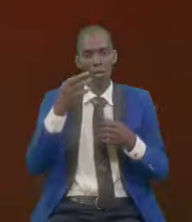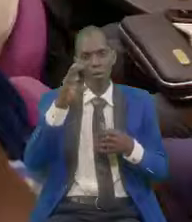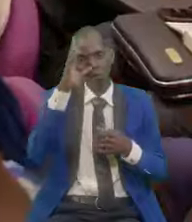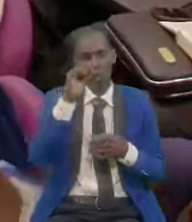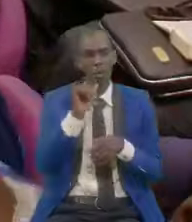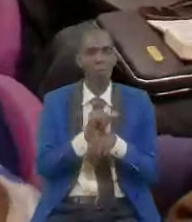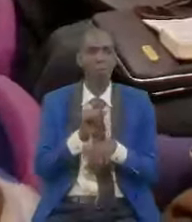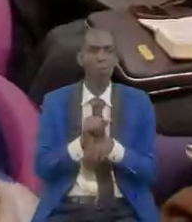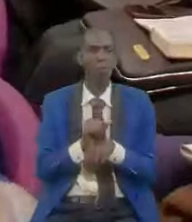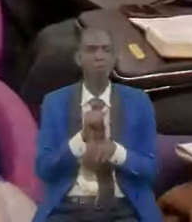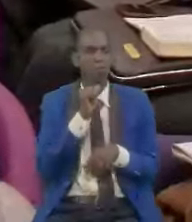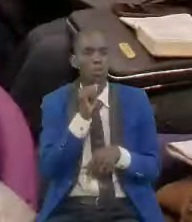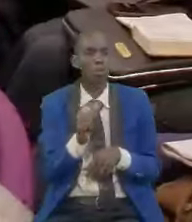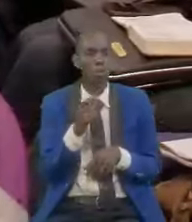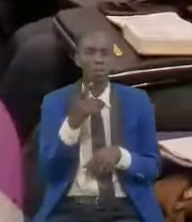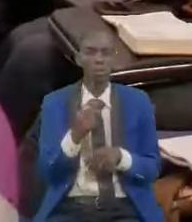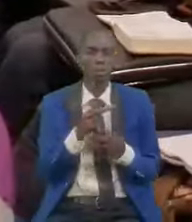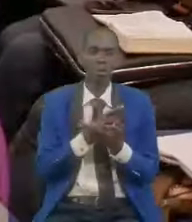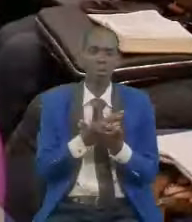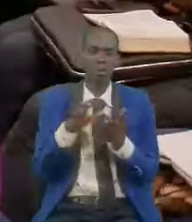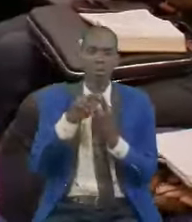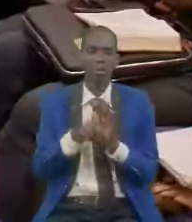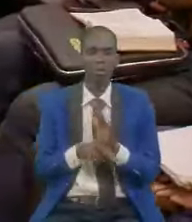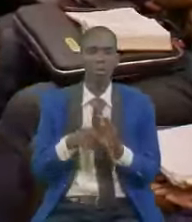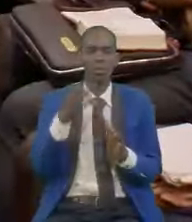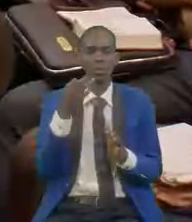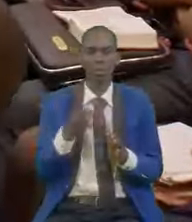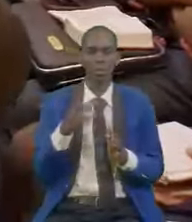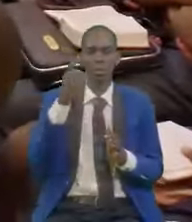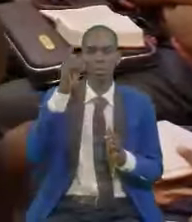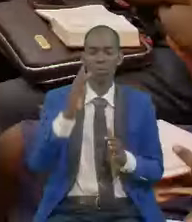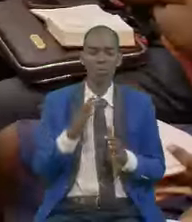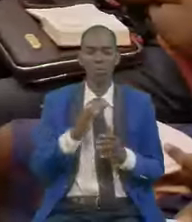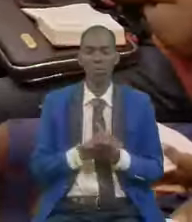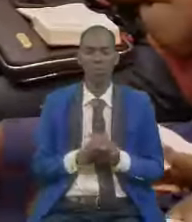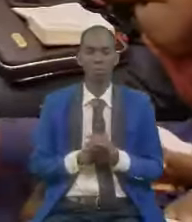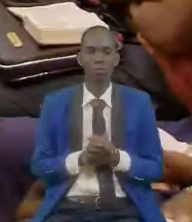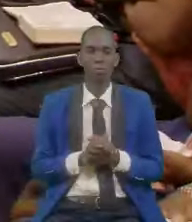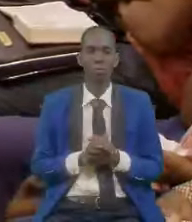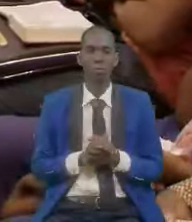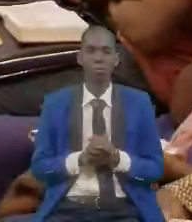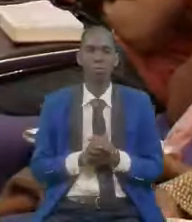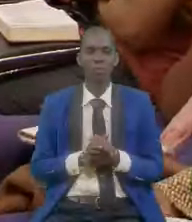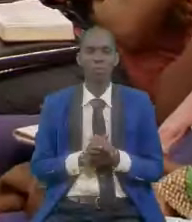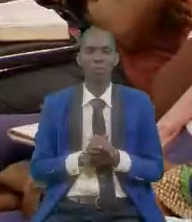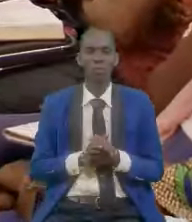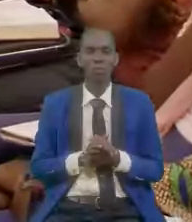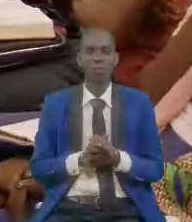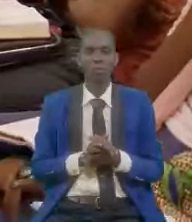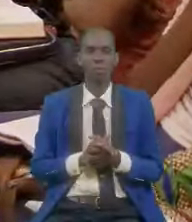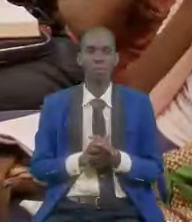man worketh not the righteousness of God. Verse